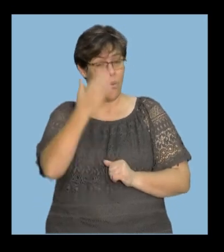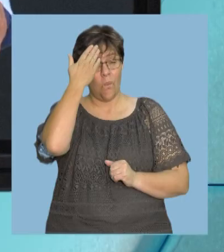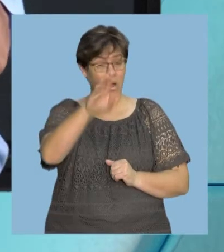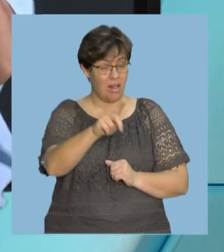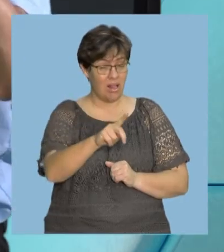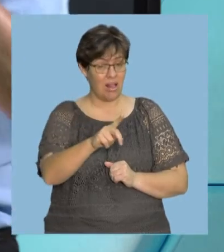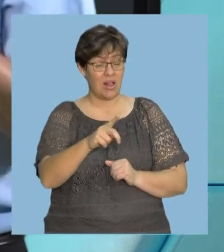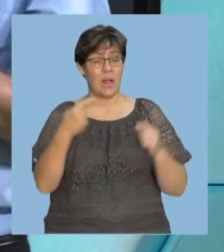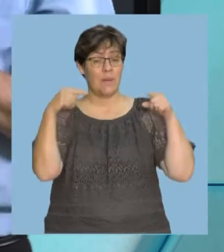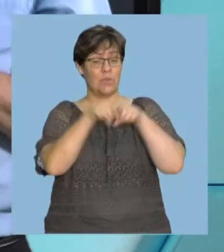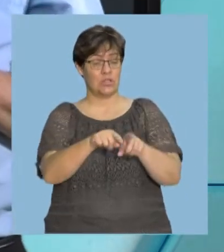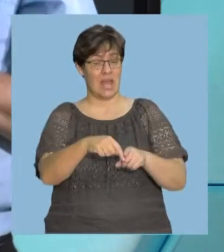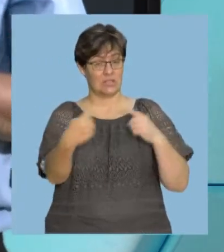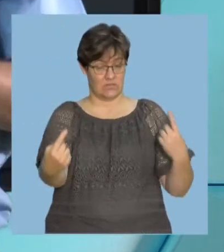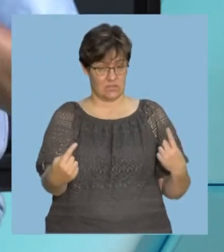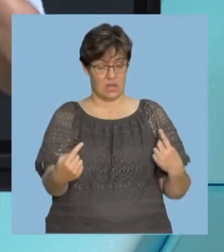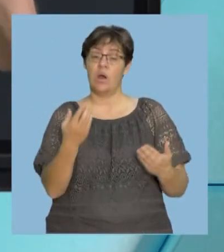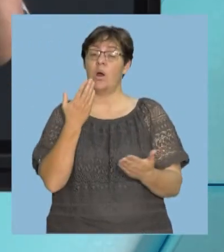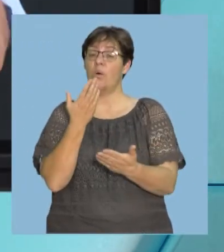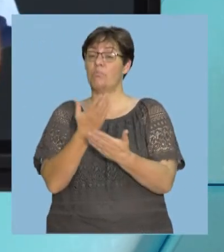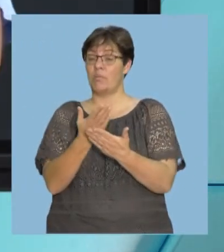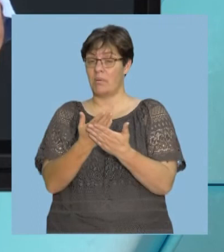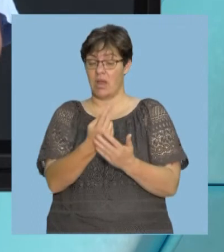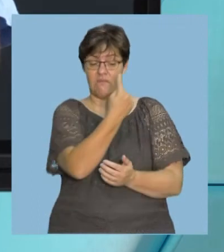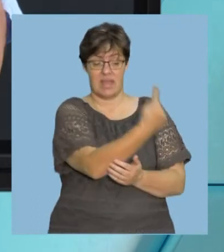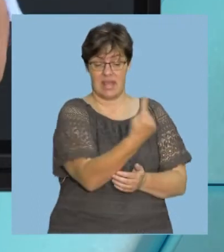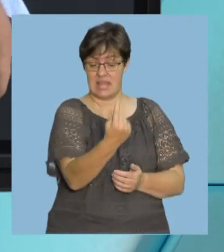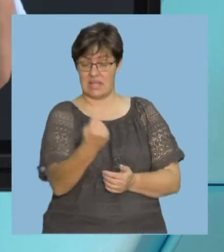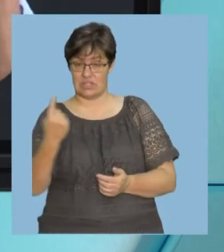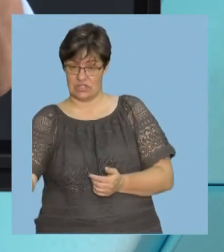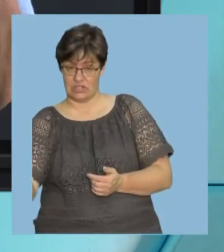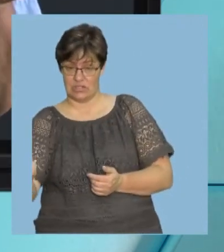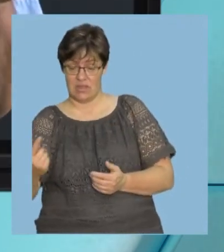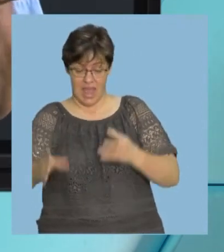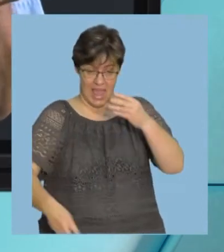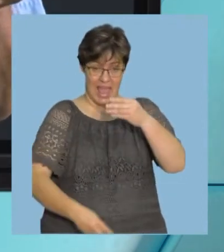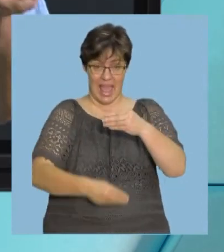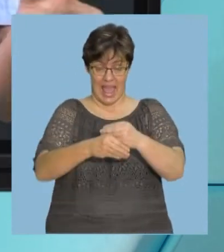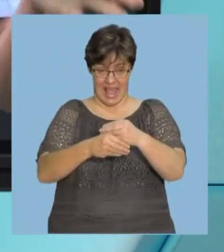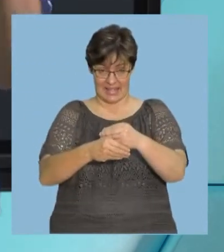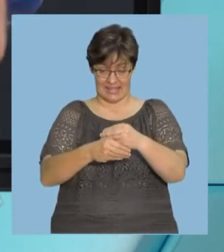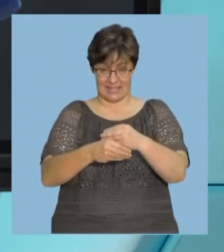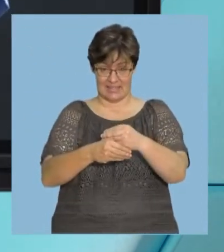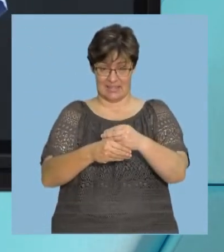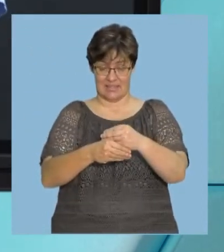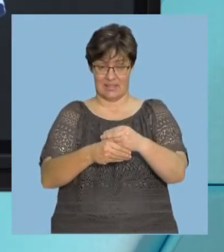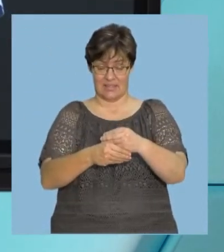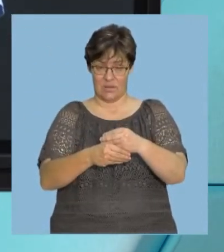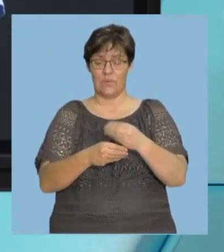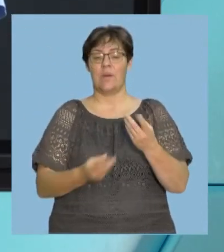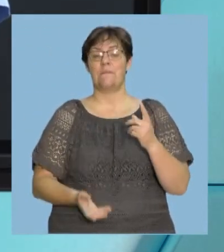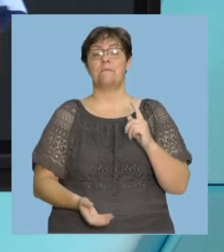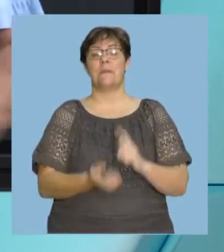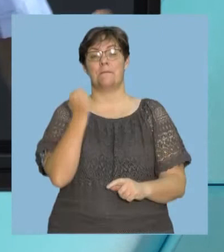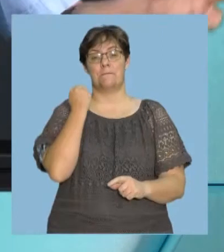they are mutually exclusive, then we can take the probability of each of them, add them to each